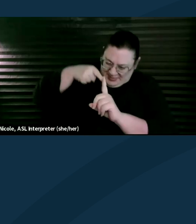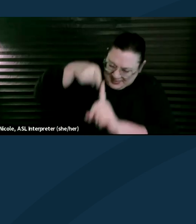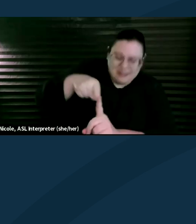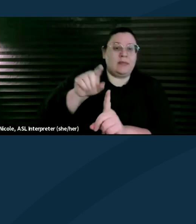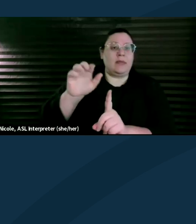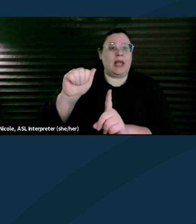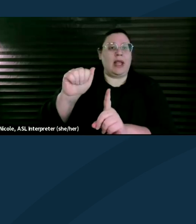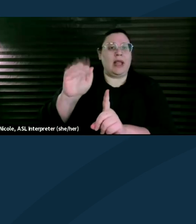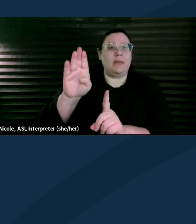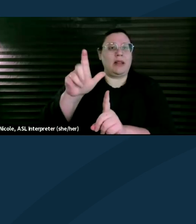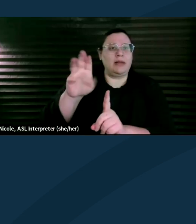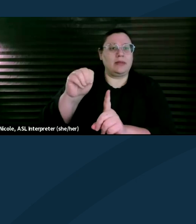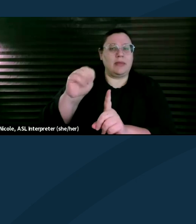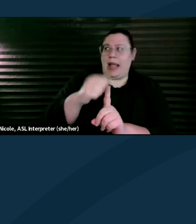treated.